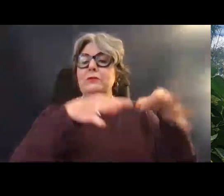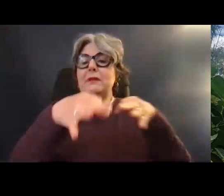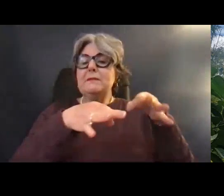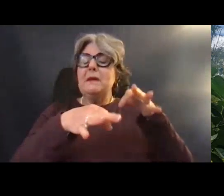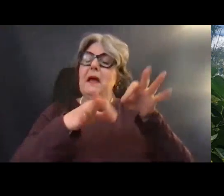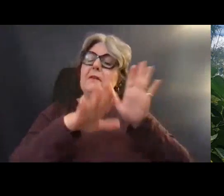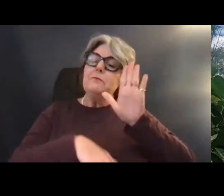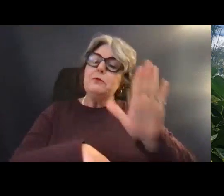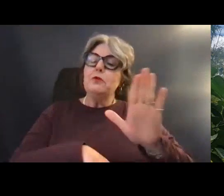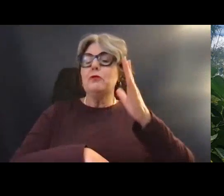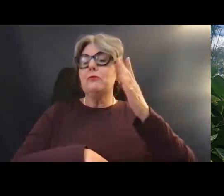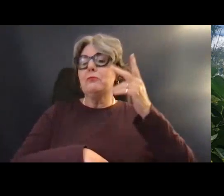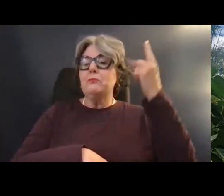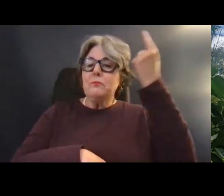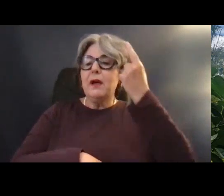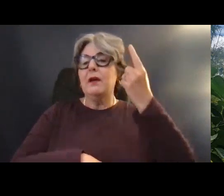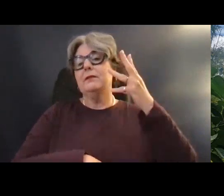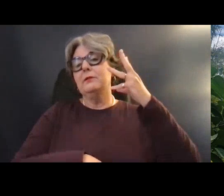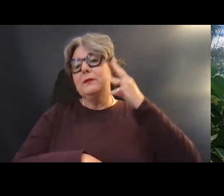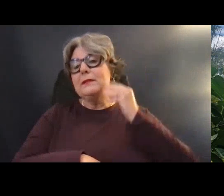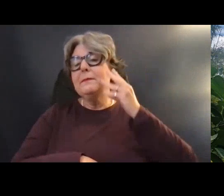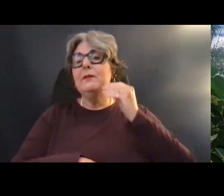insights about